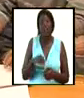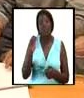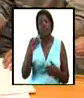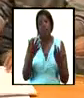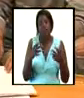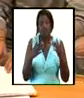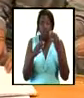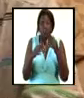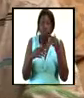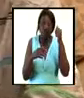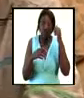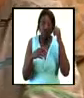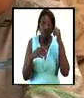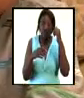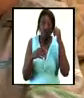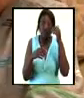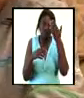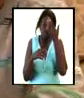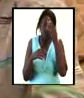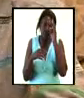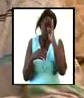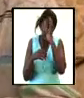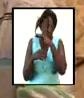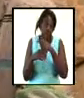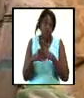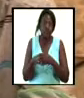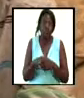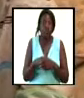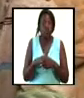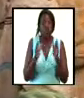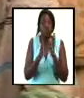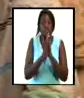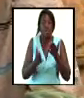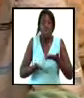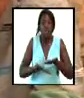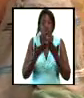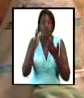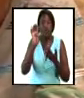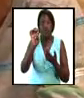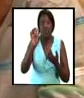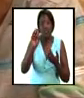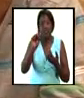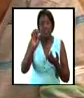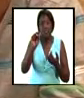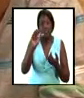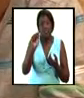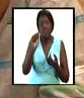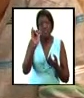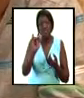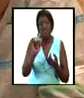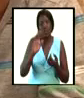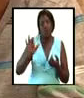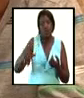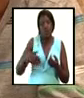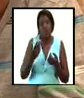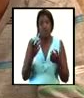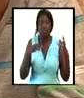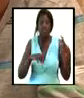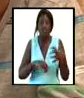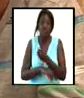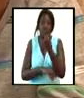Yeah, before I forget, I need your help with my essay. I really want to win this competition.